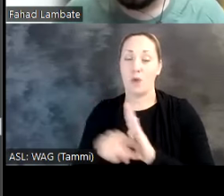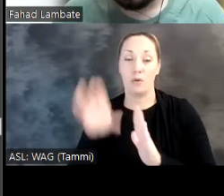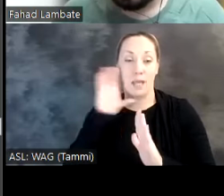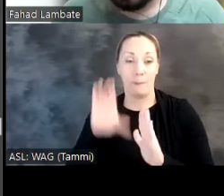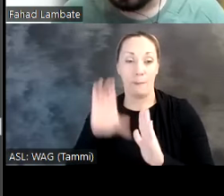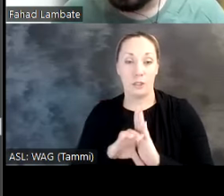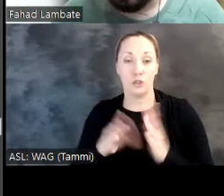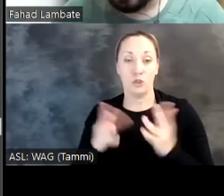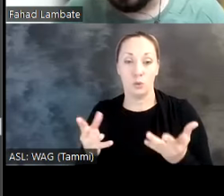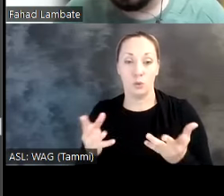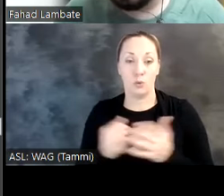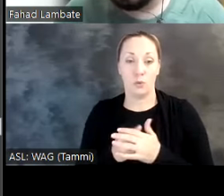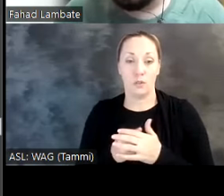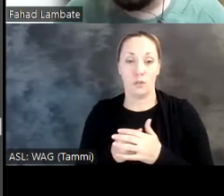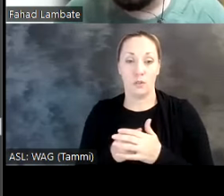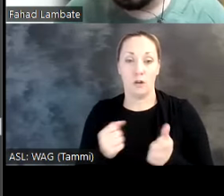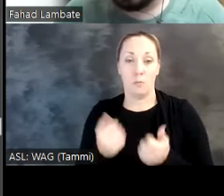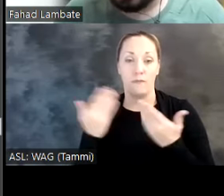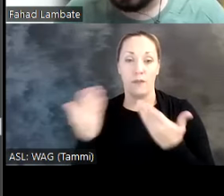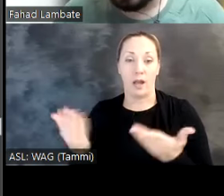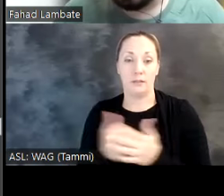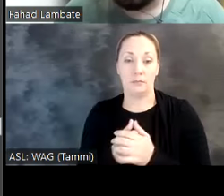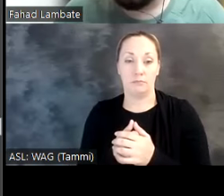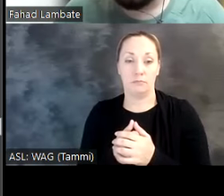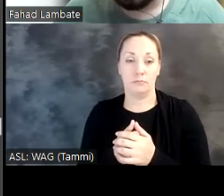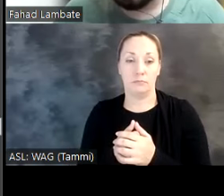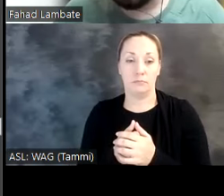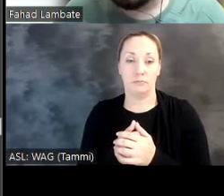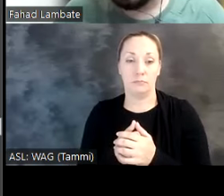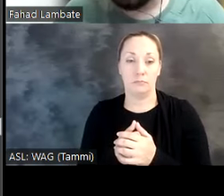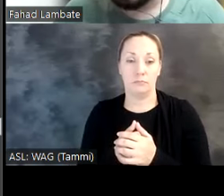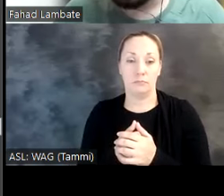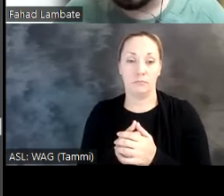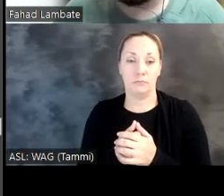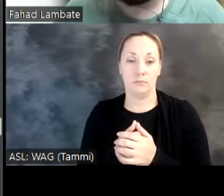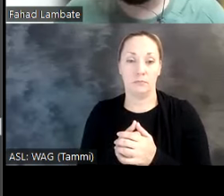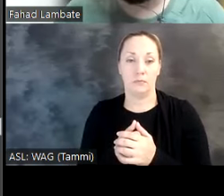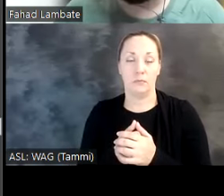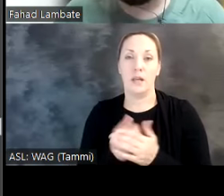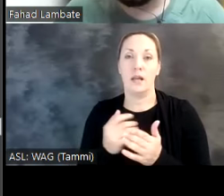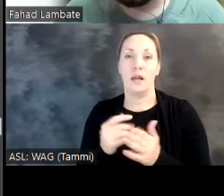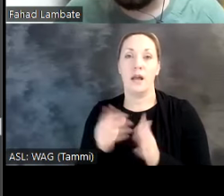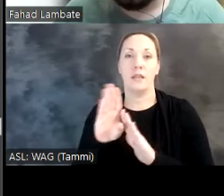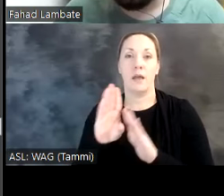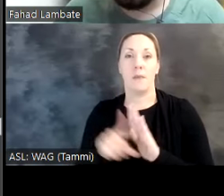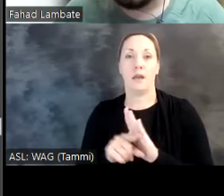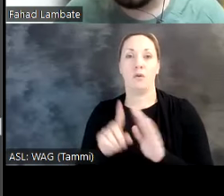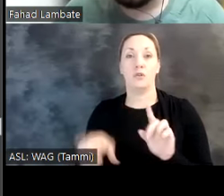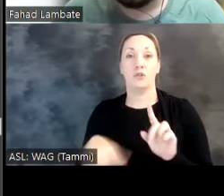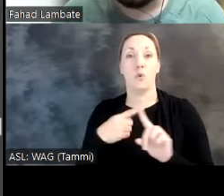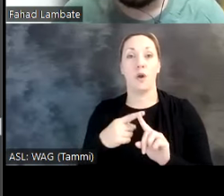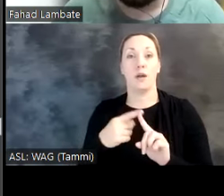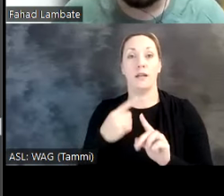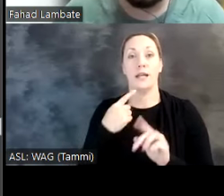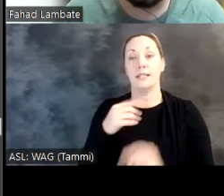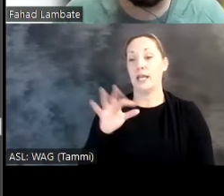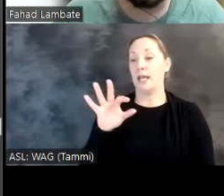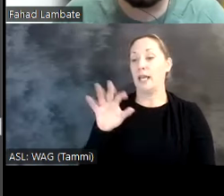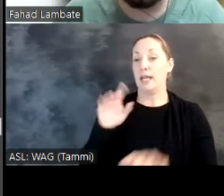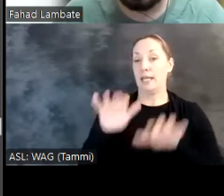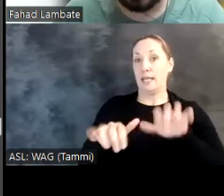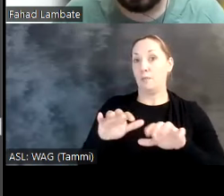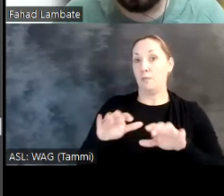to provide in the background of that particular element. So as soon as it receives keyboard focus, it will